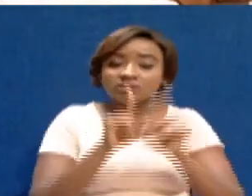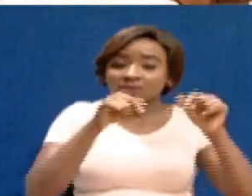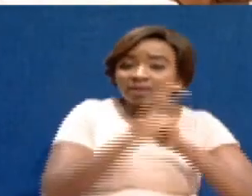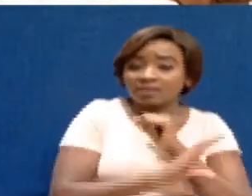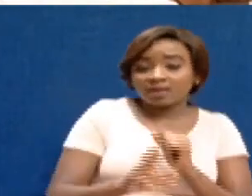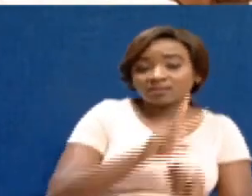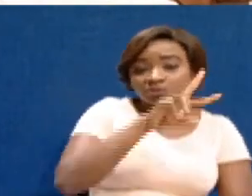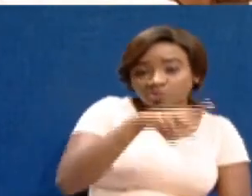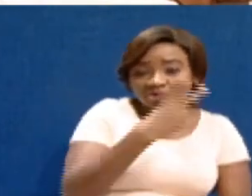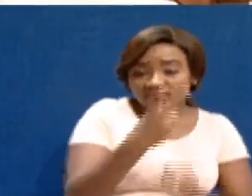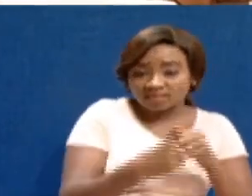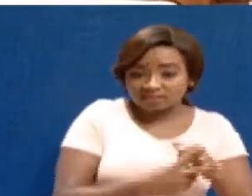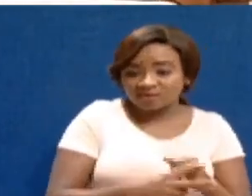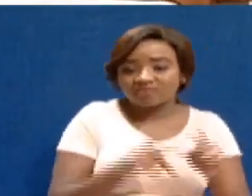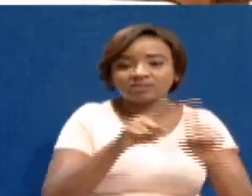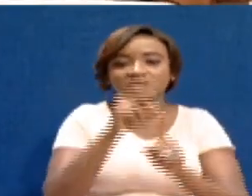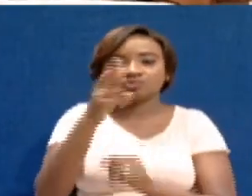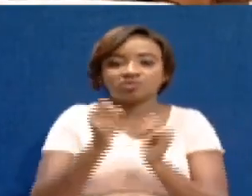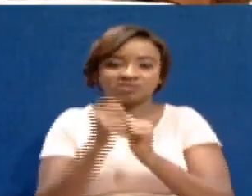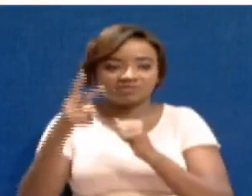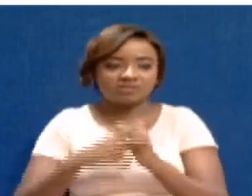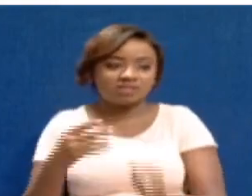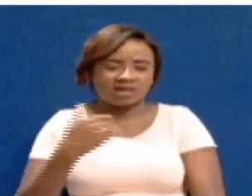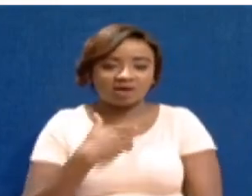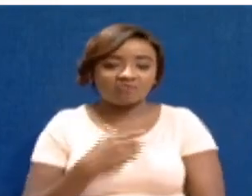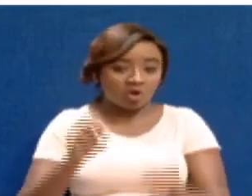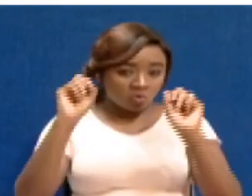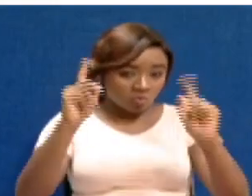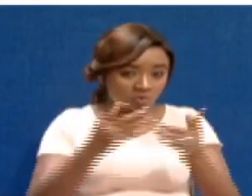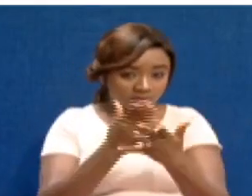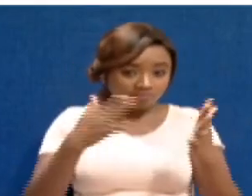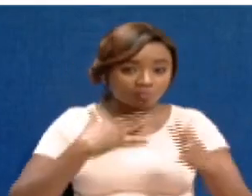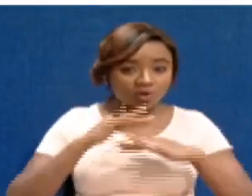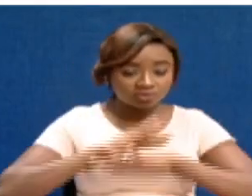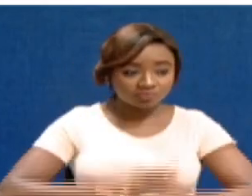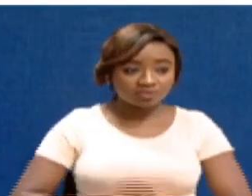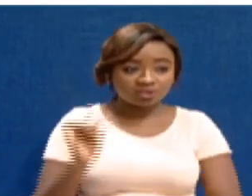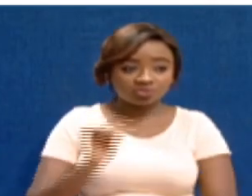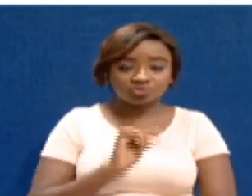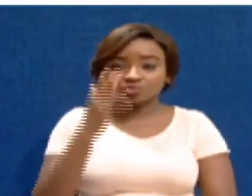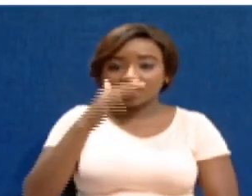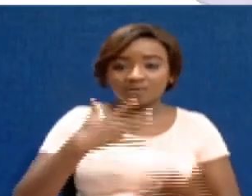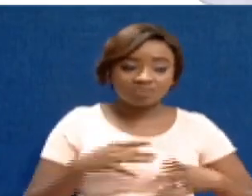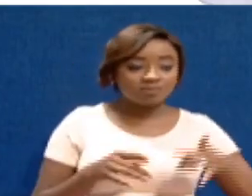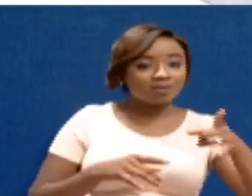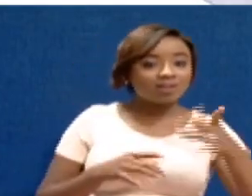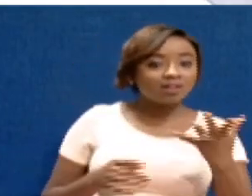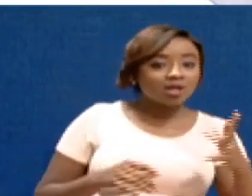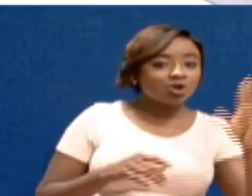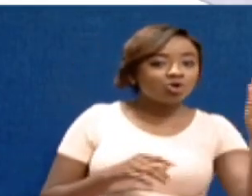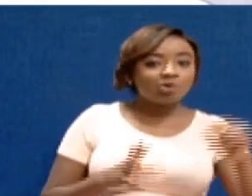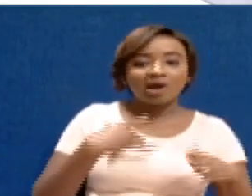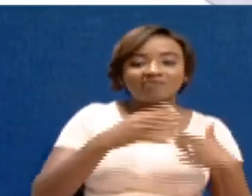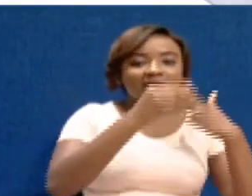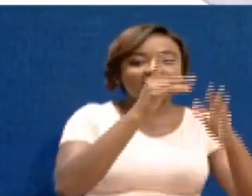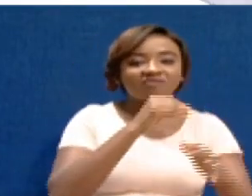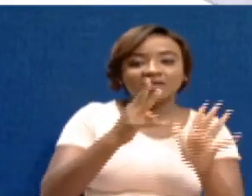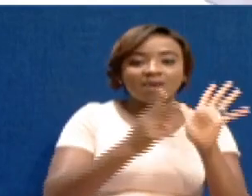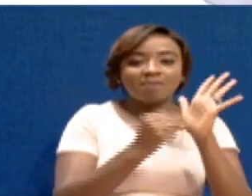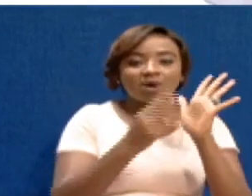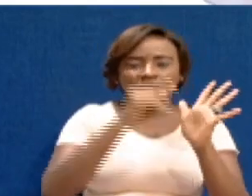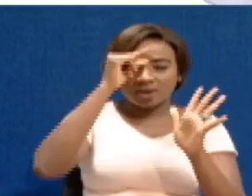our views, like the deputy president's views were accommodated in Bomas, or they might choose not to accommodate. At that time, when we see